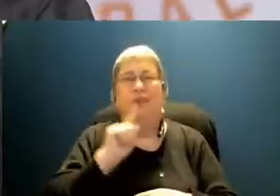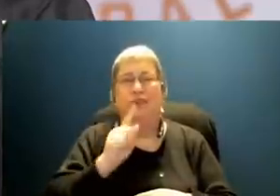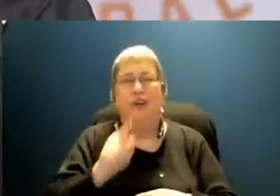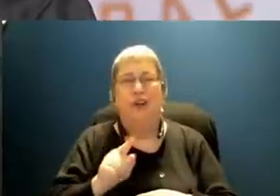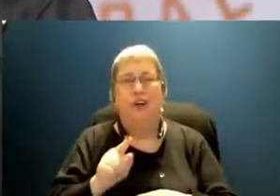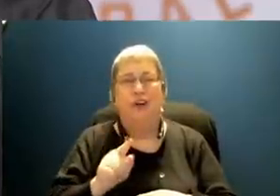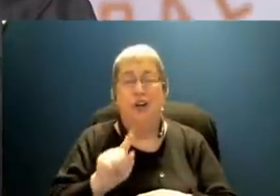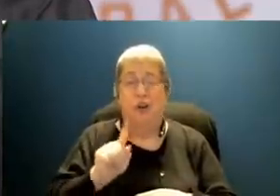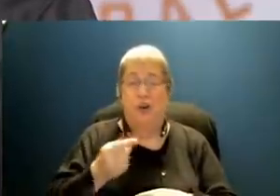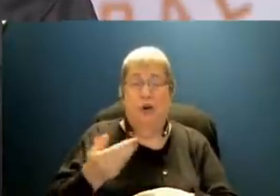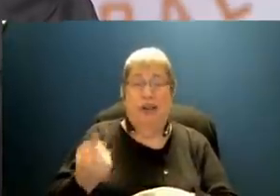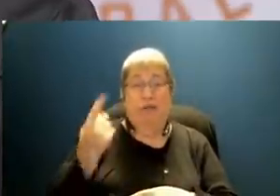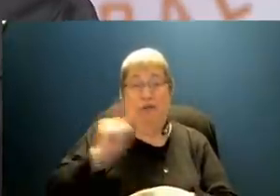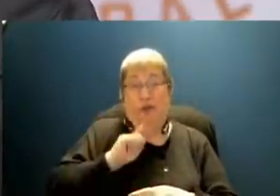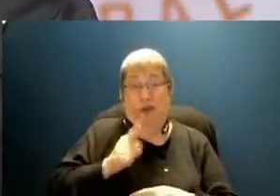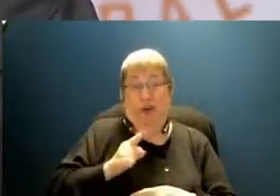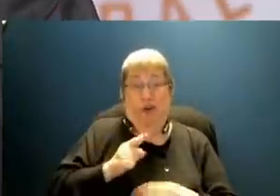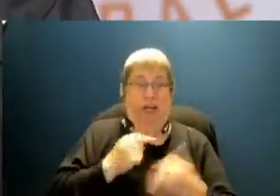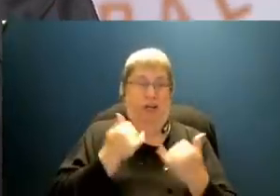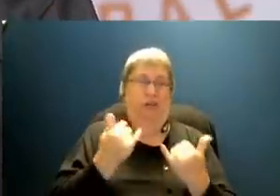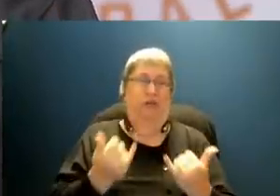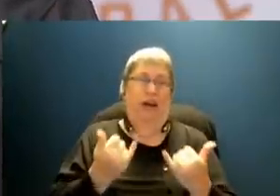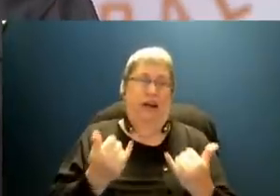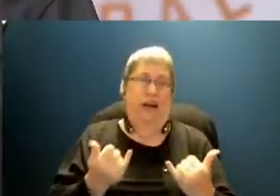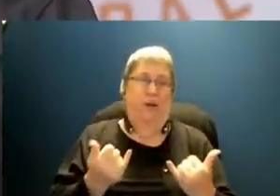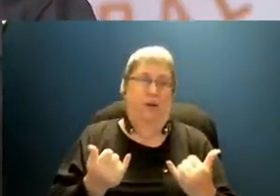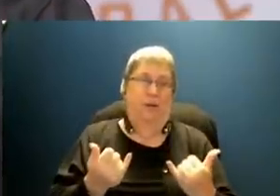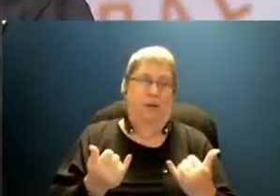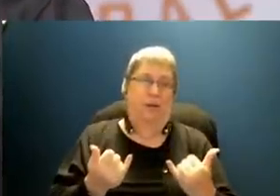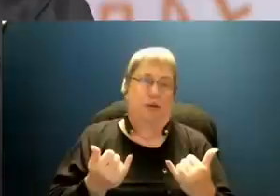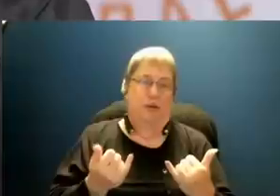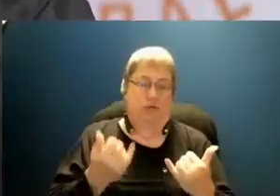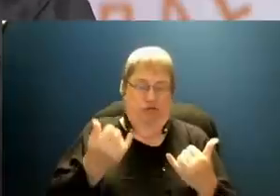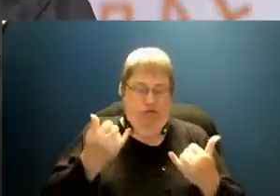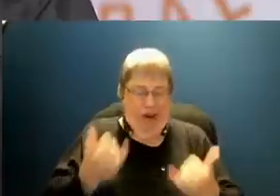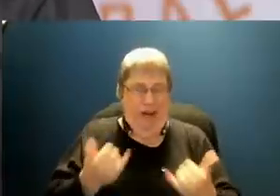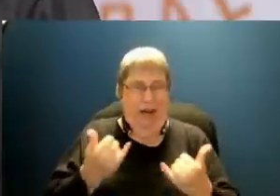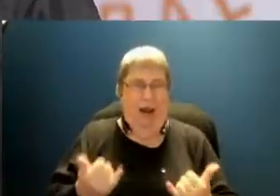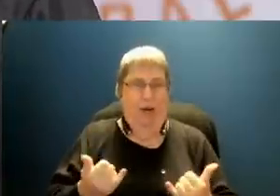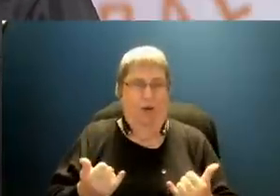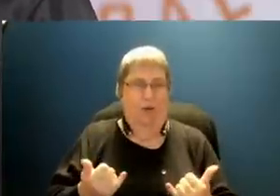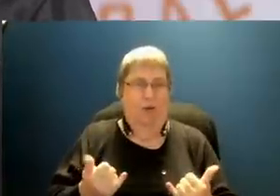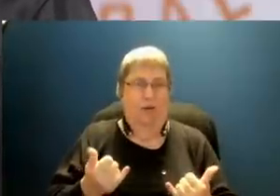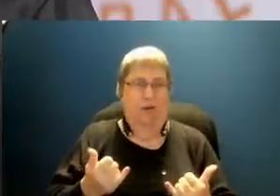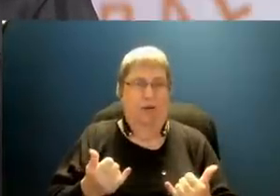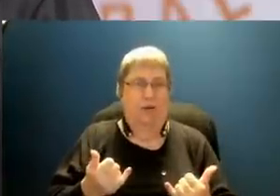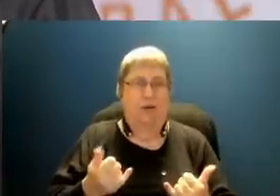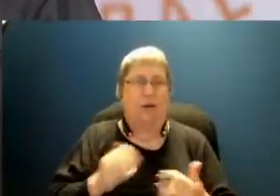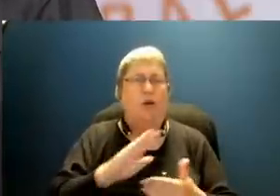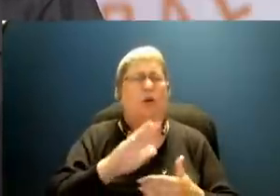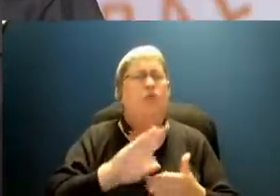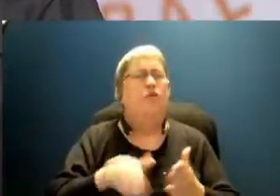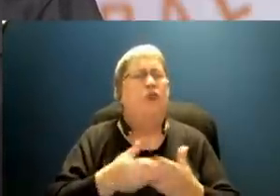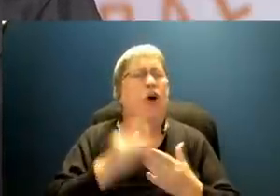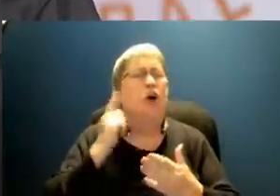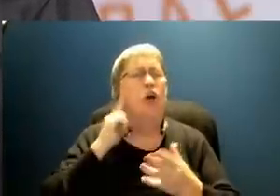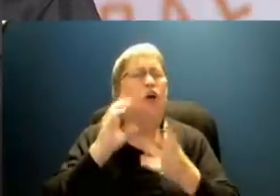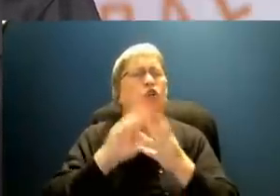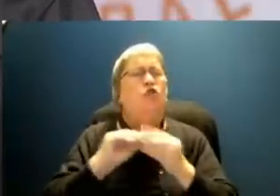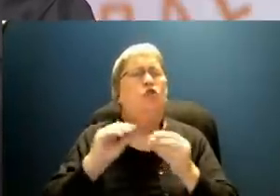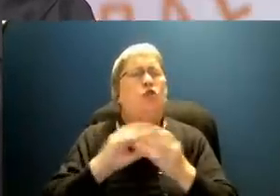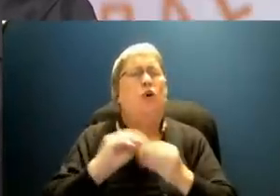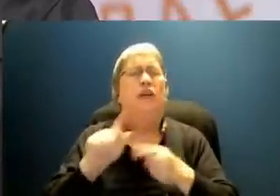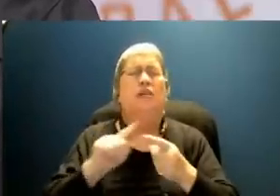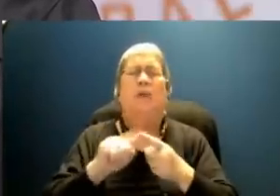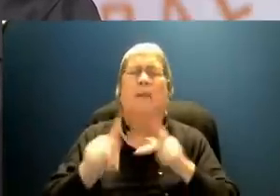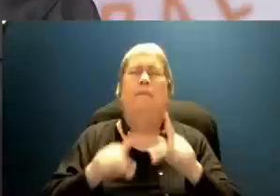now. The only thing that's certain is the present. We've all heard stories of people seeing their life